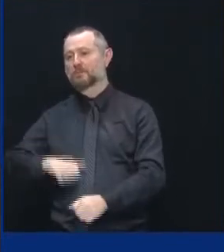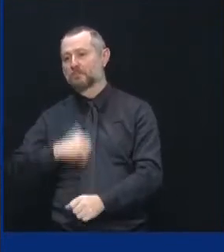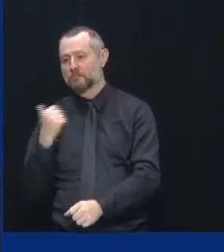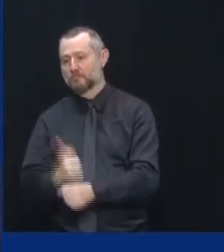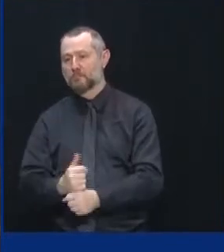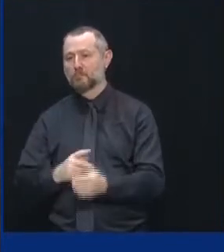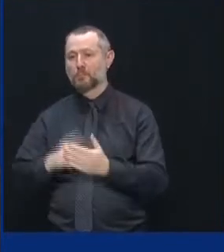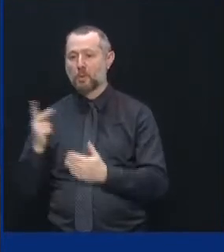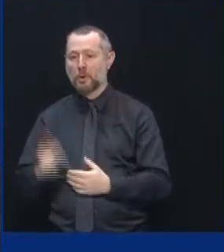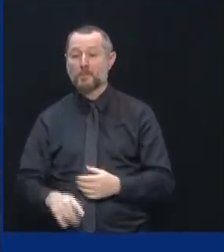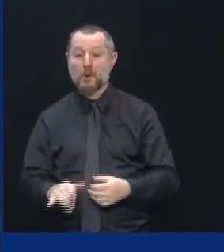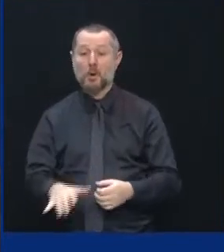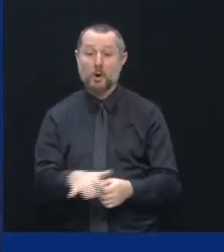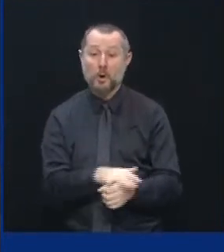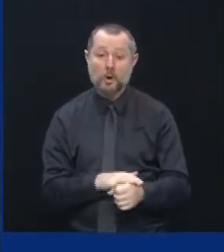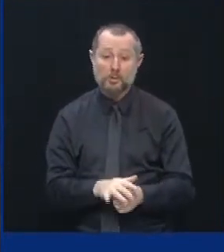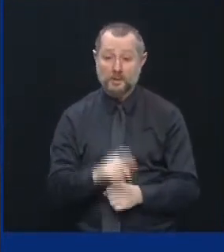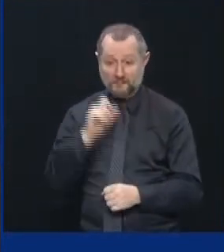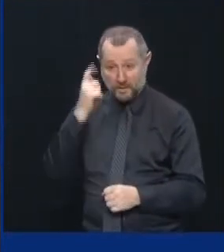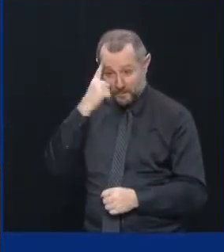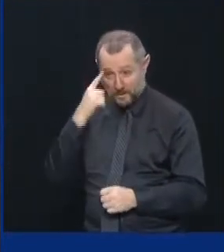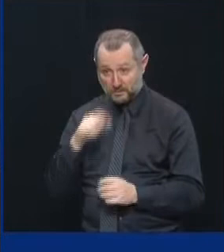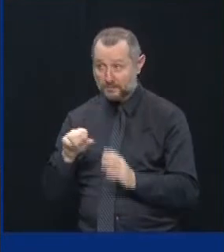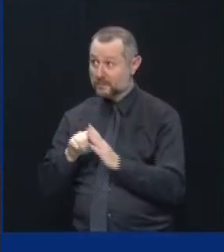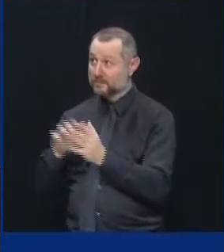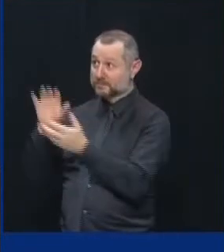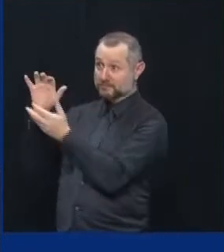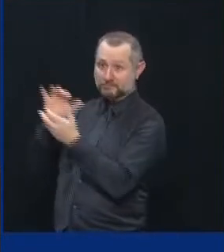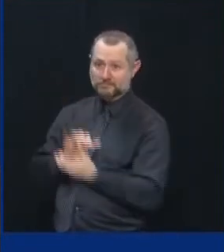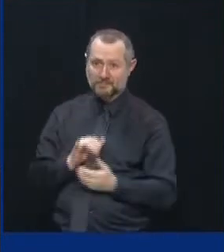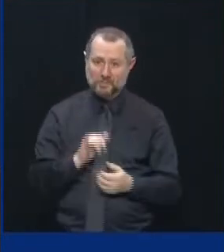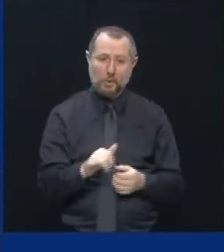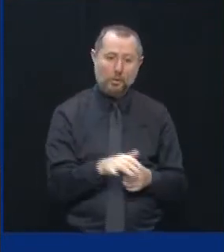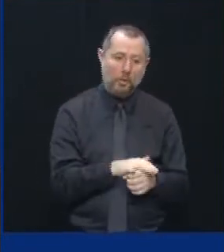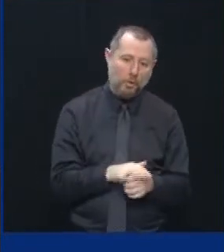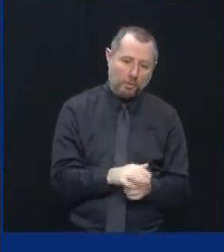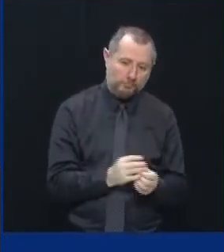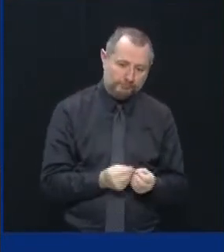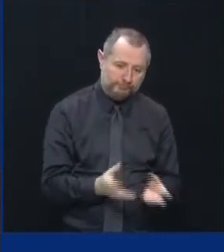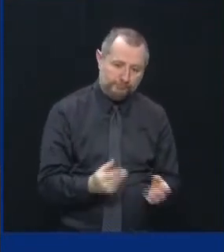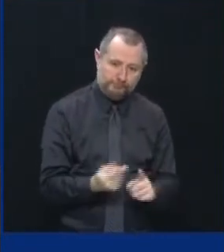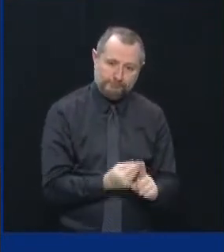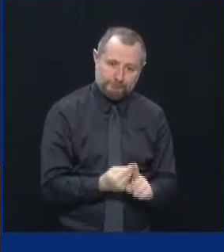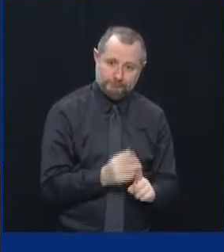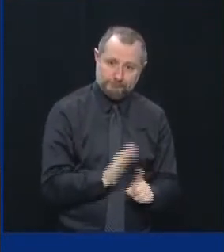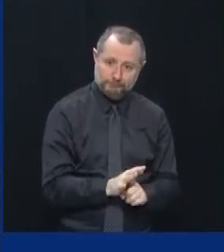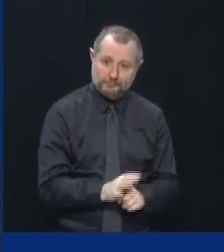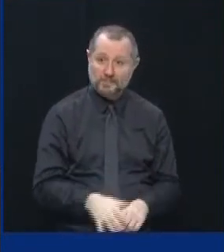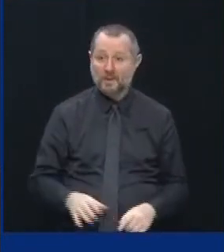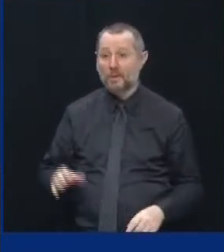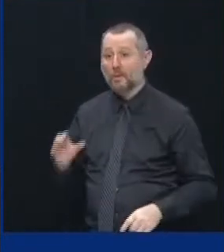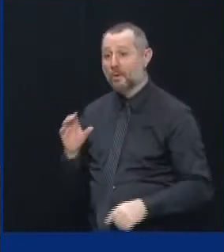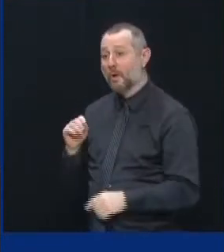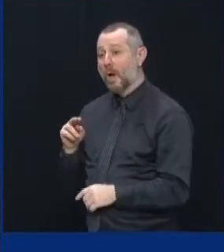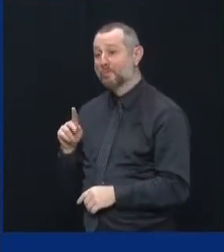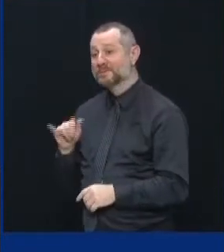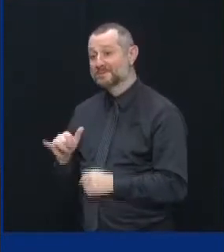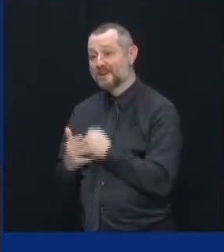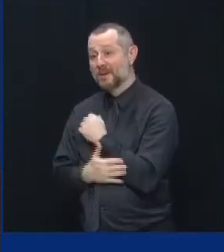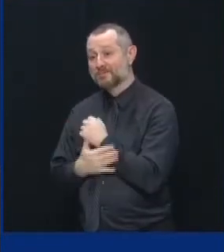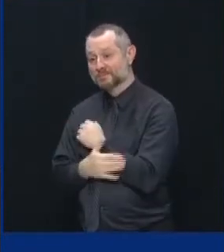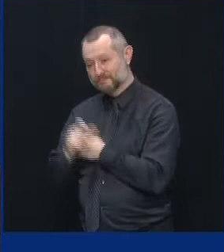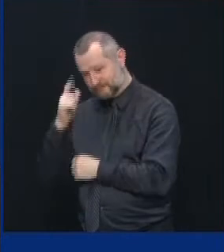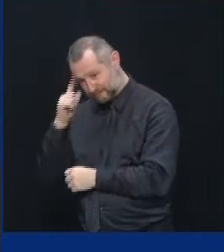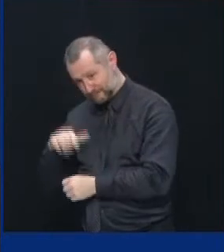from the state. They can set up local programs. So county governments set up programs that